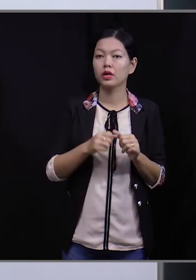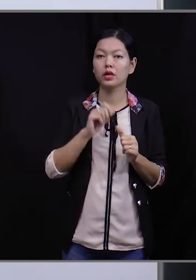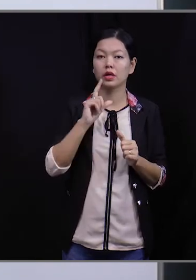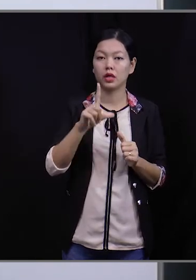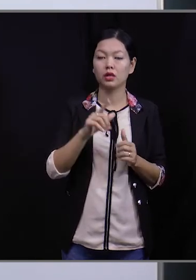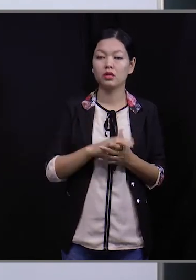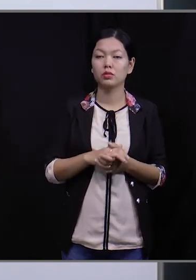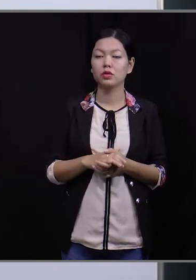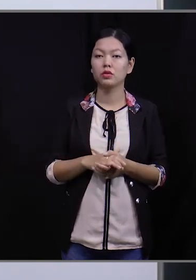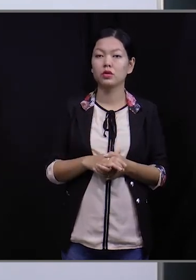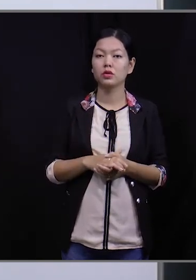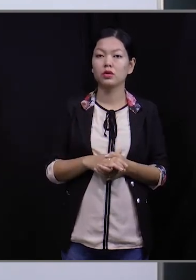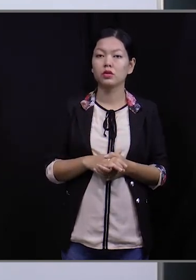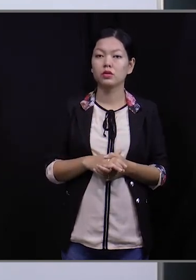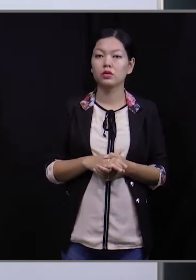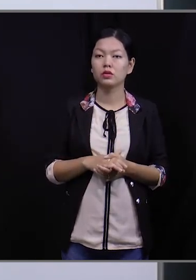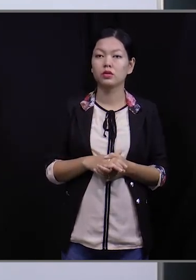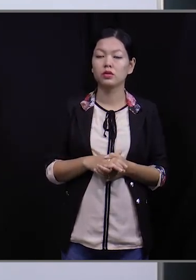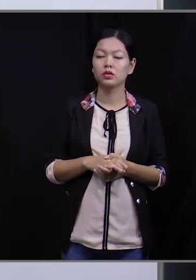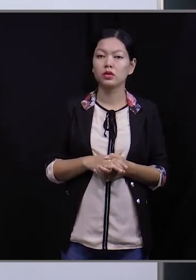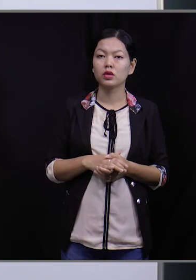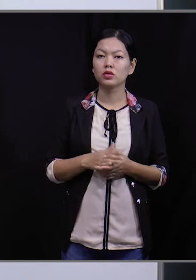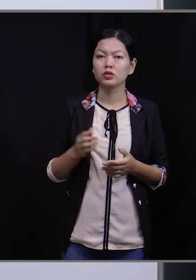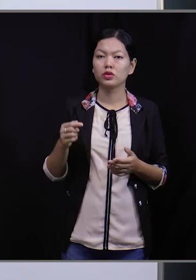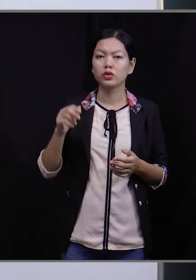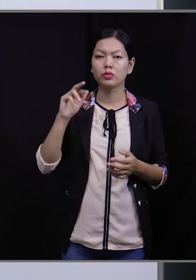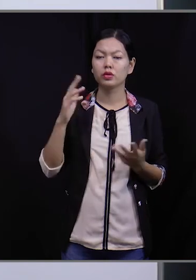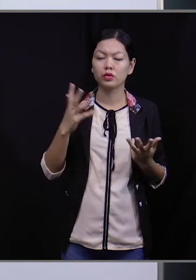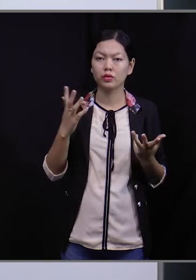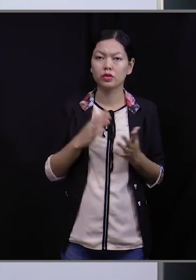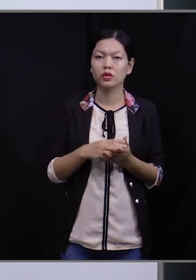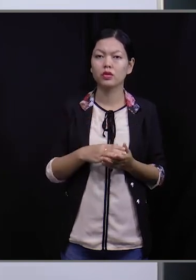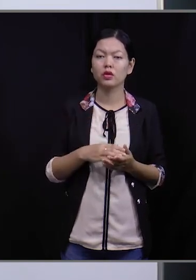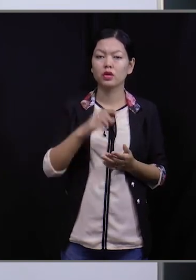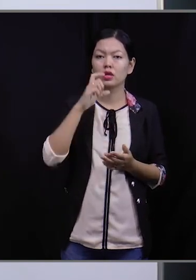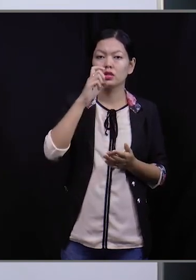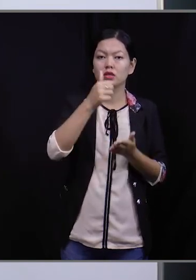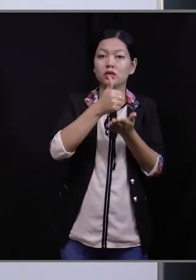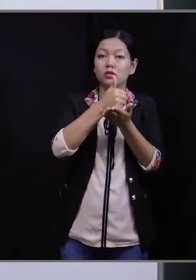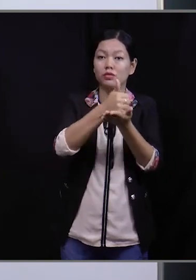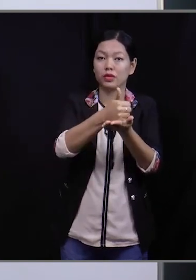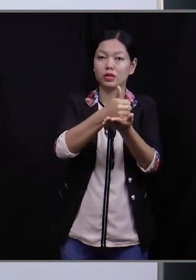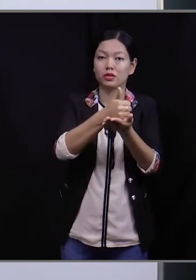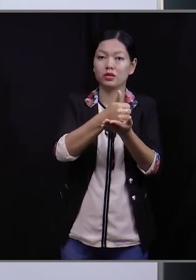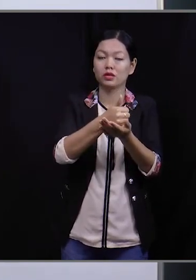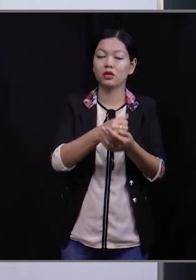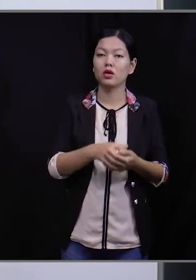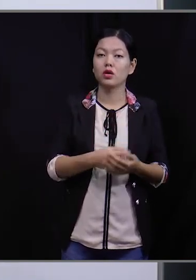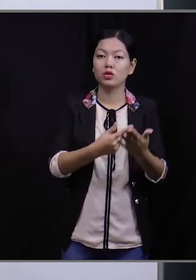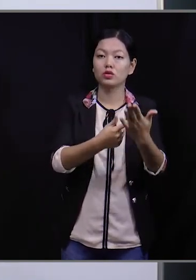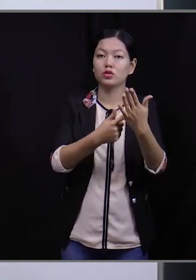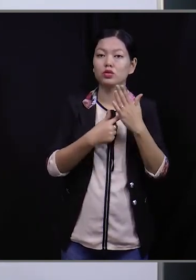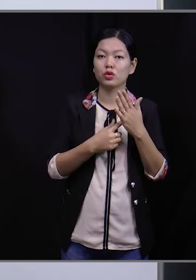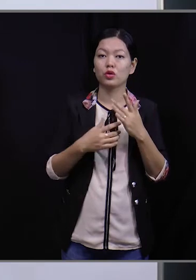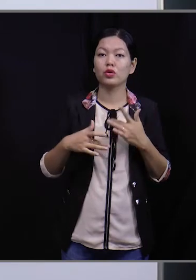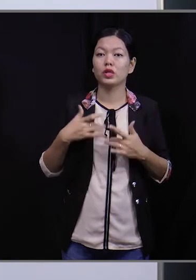will try to persuade, will try to request, will also try to appeal and advise the